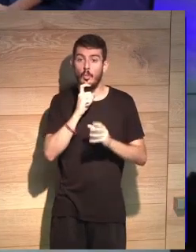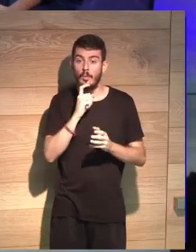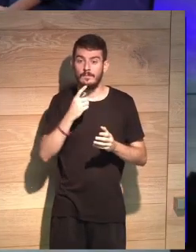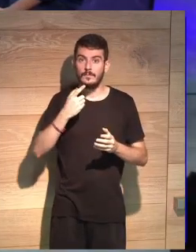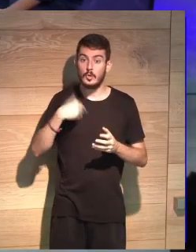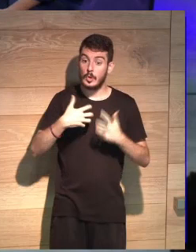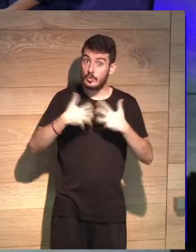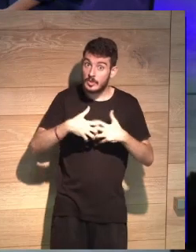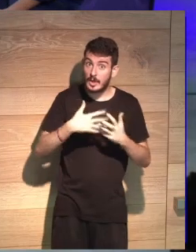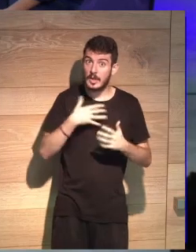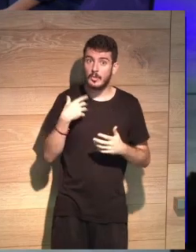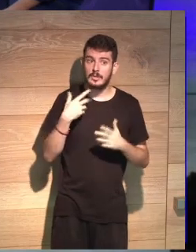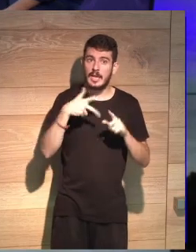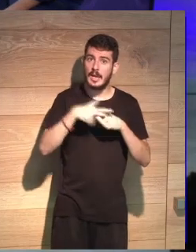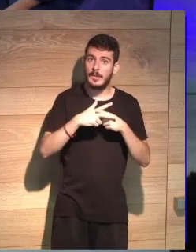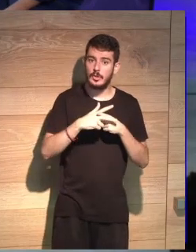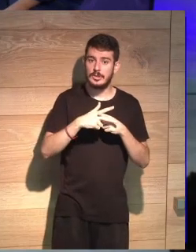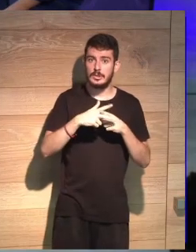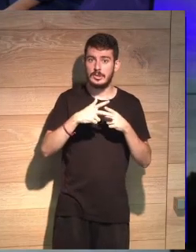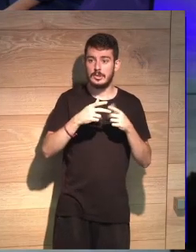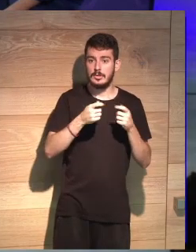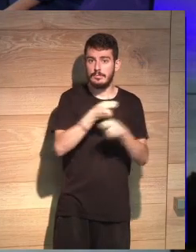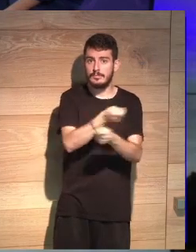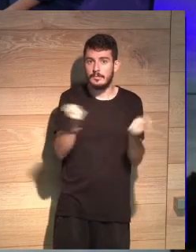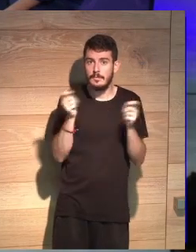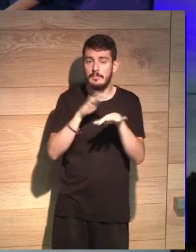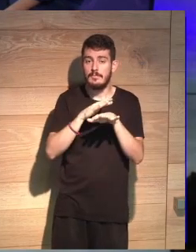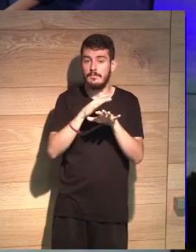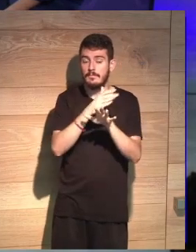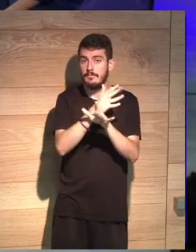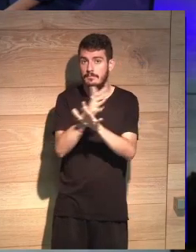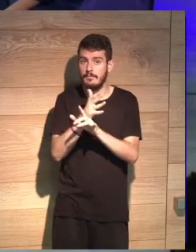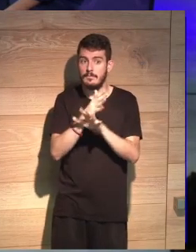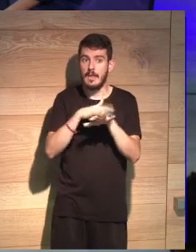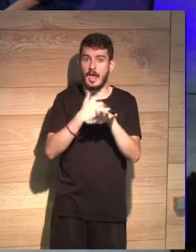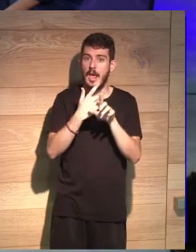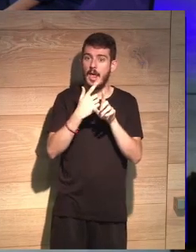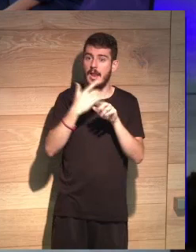the different age levels for games. So we want to provide tools